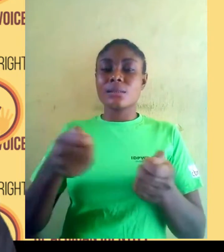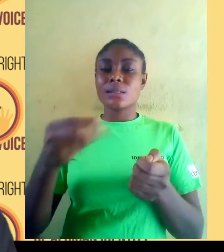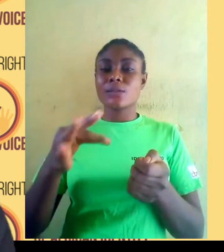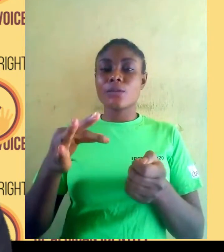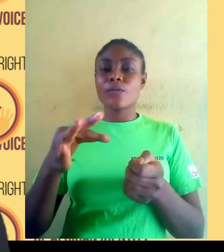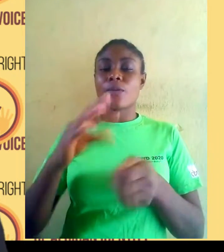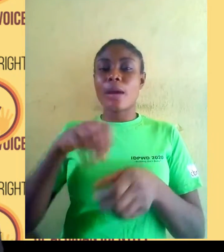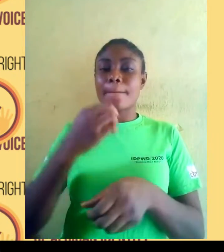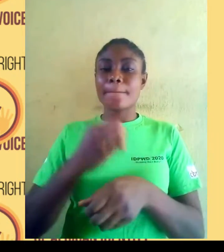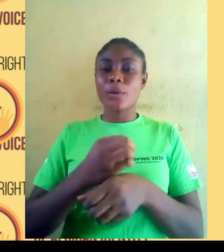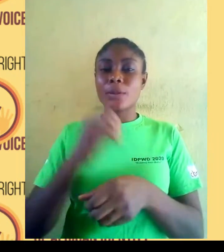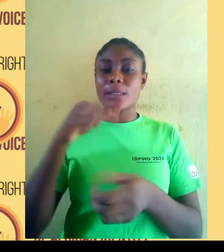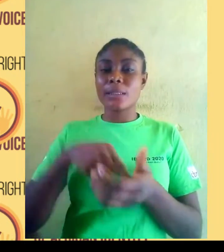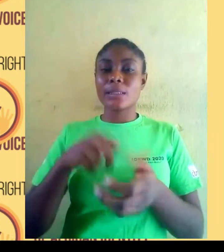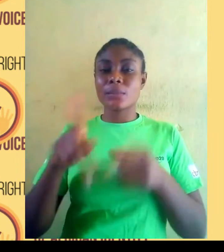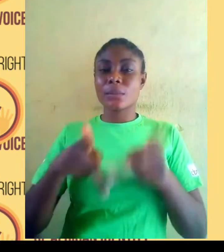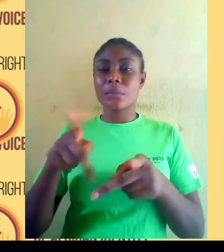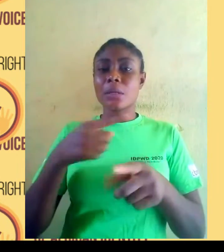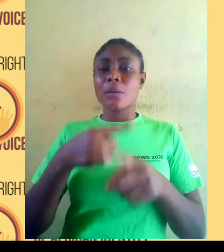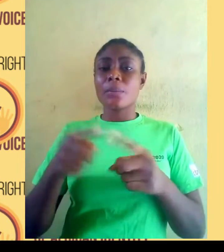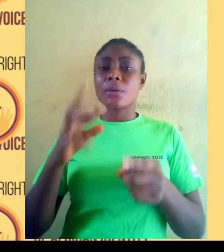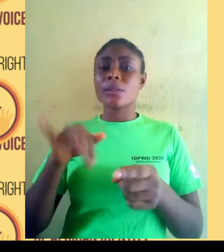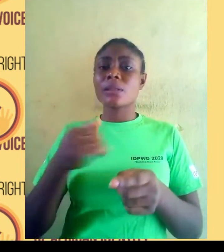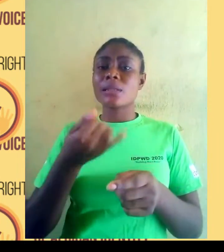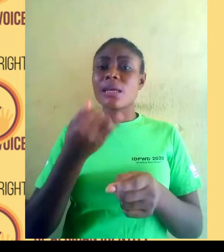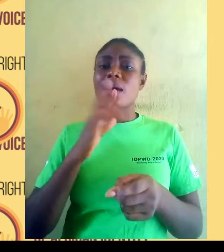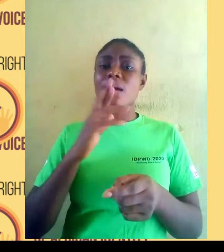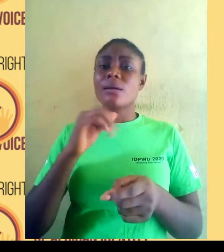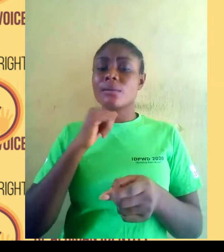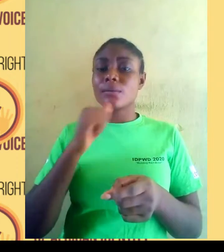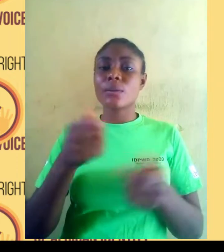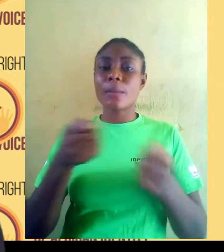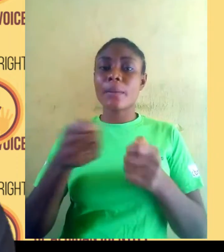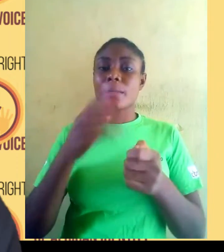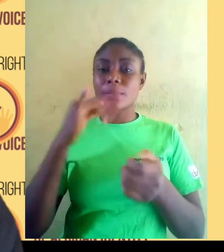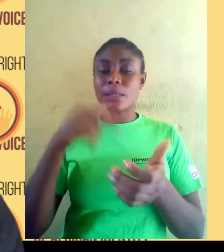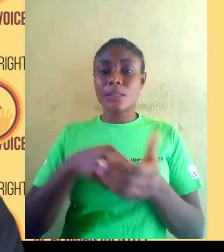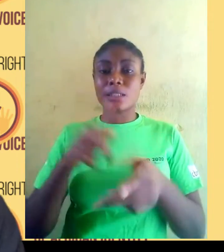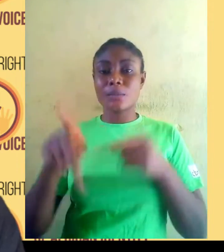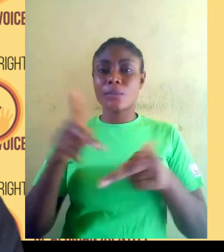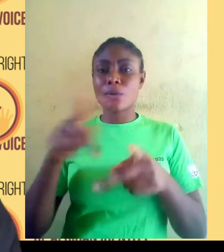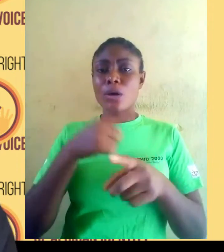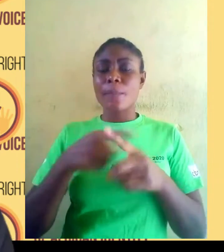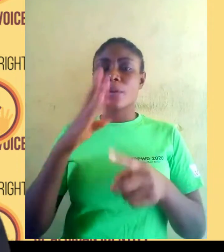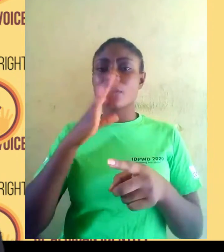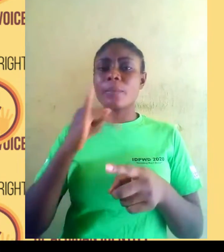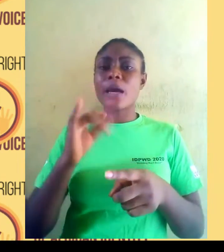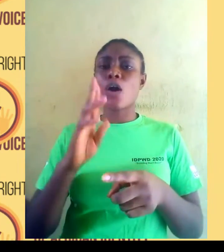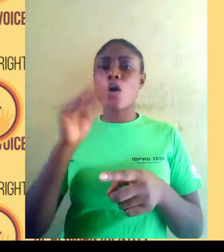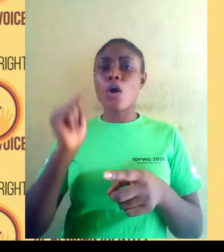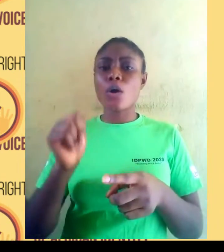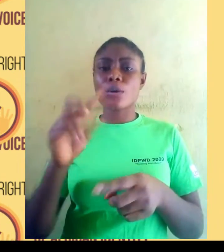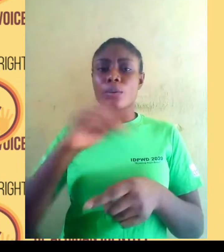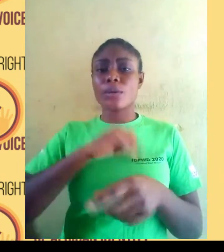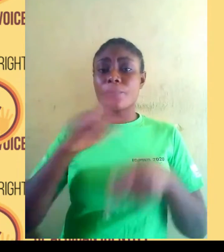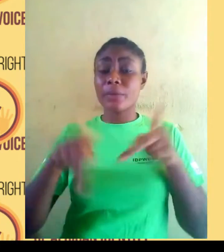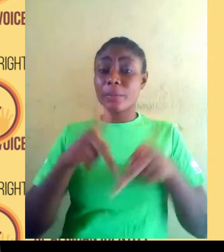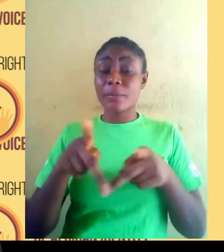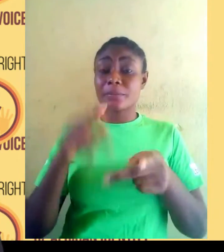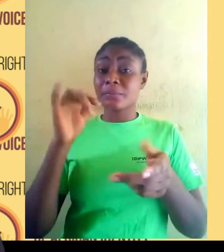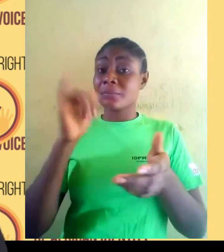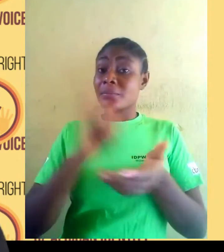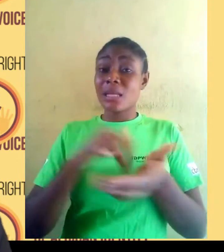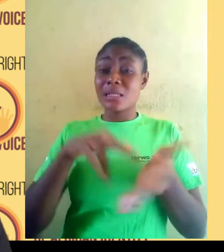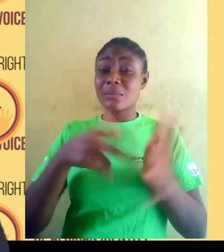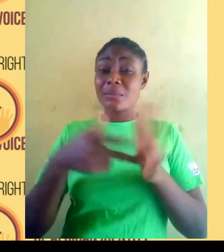sectors, but they're not manned by them, so they're manned by people that are unqualified. That means it is not out of place when